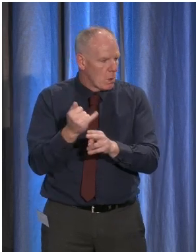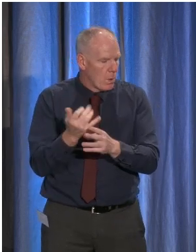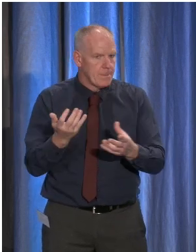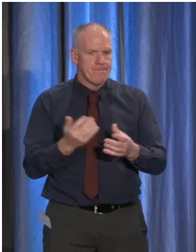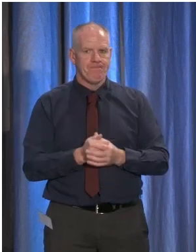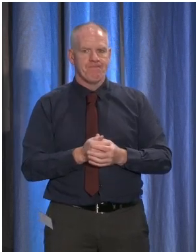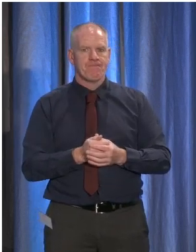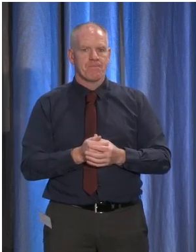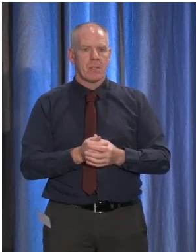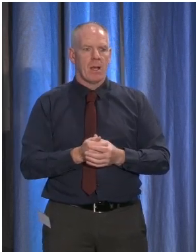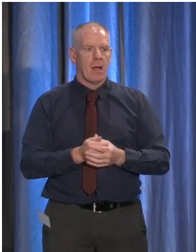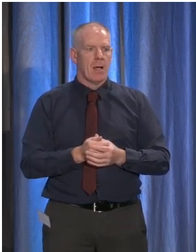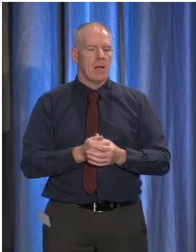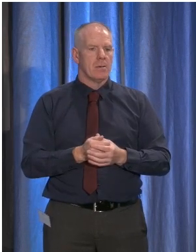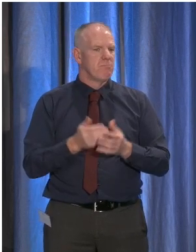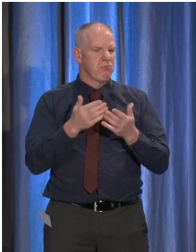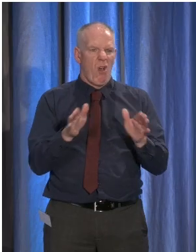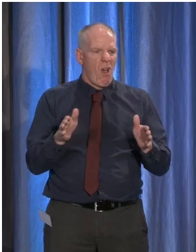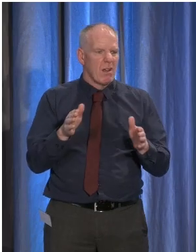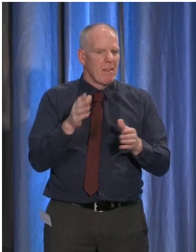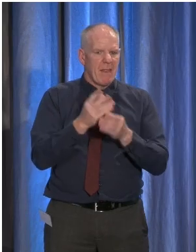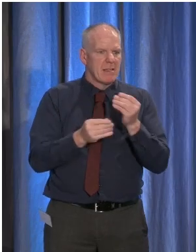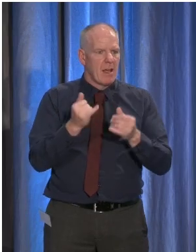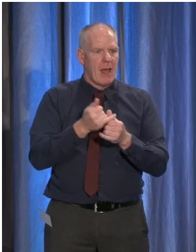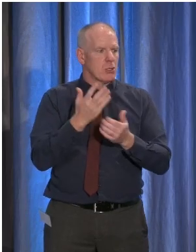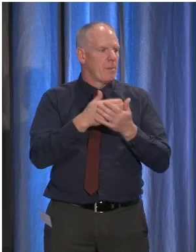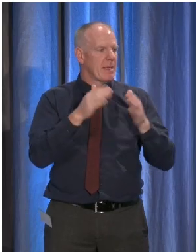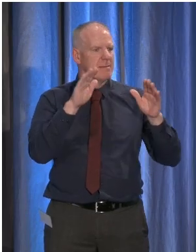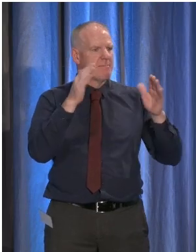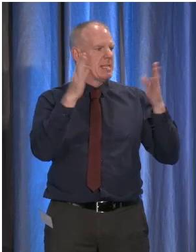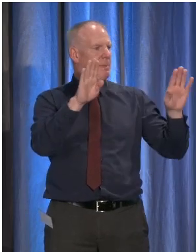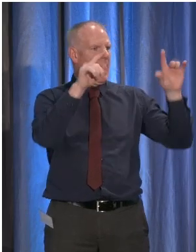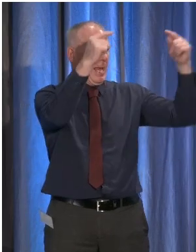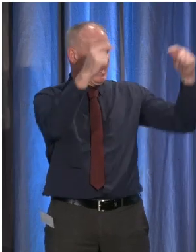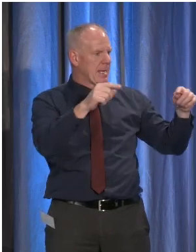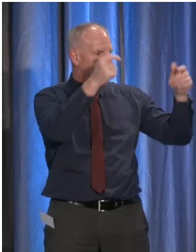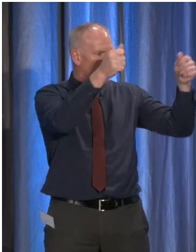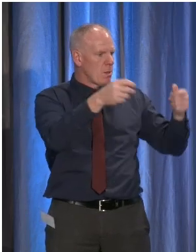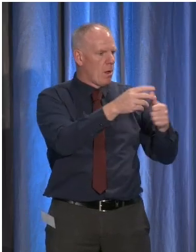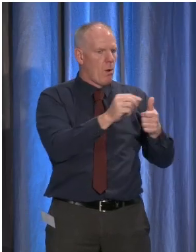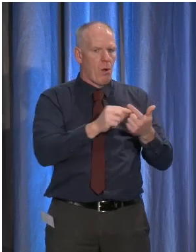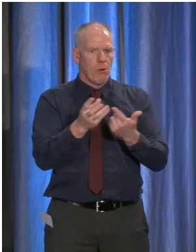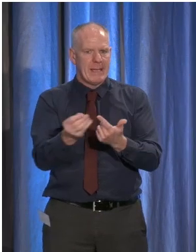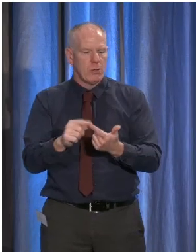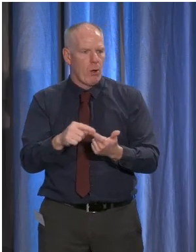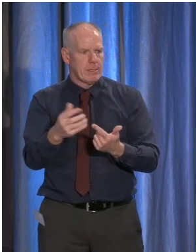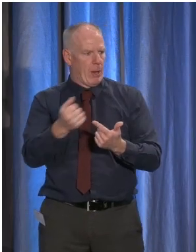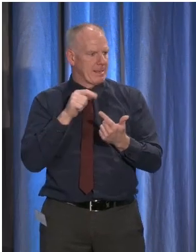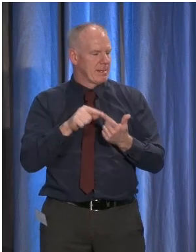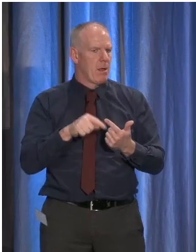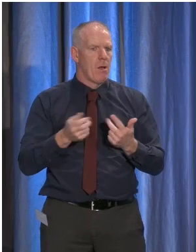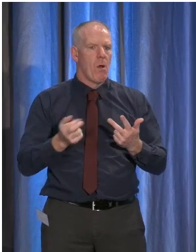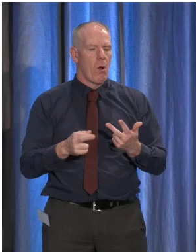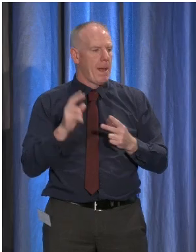again, artifacts were broad. It could be something on a display, it could be a resource, it could be